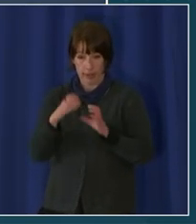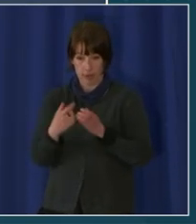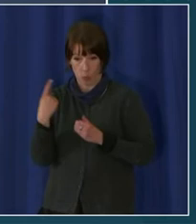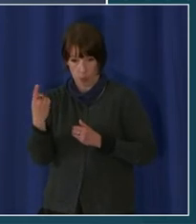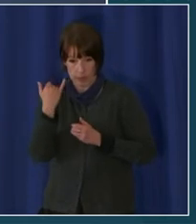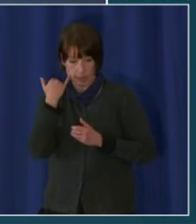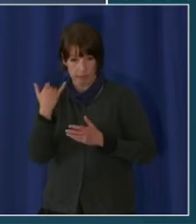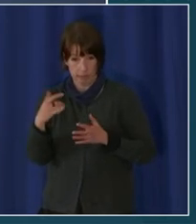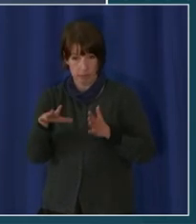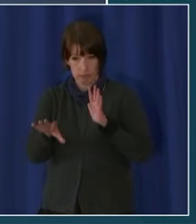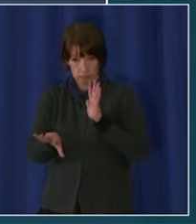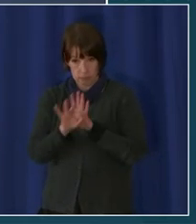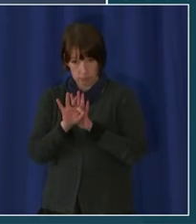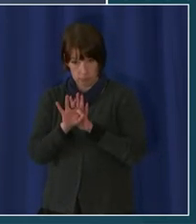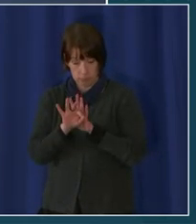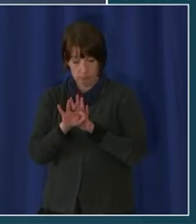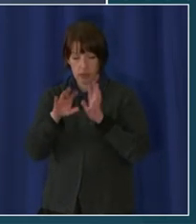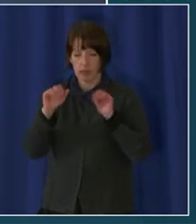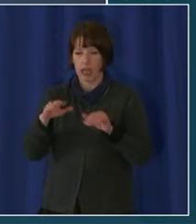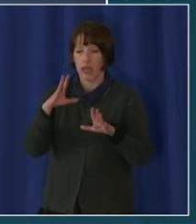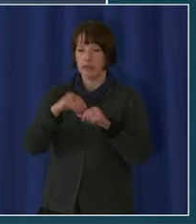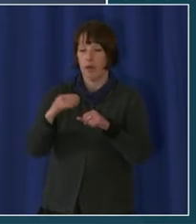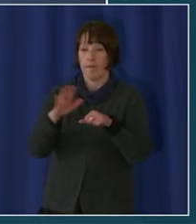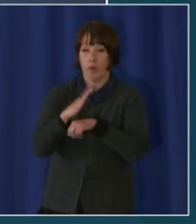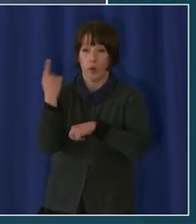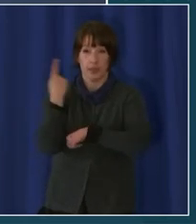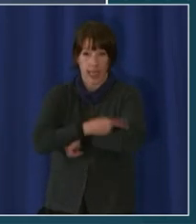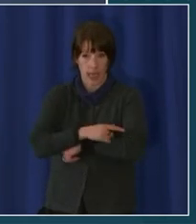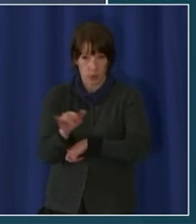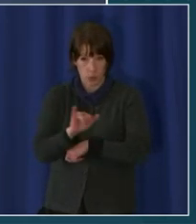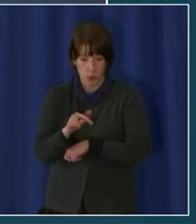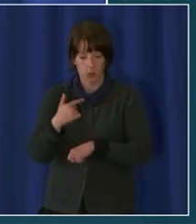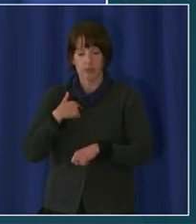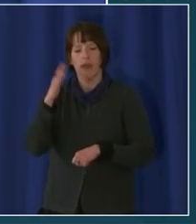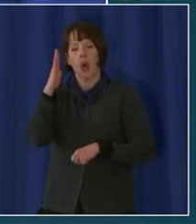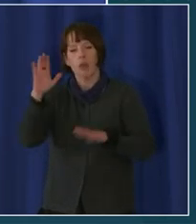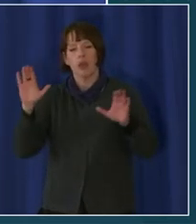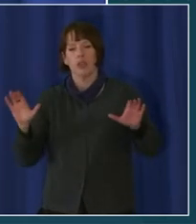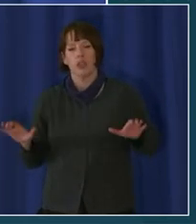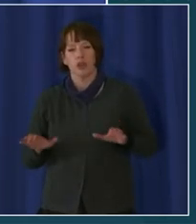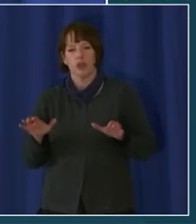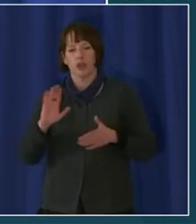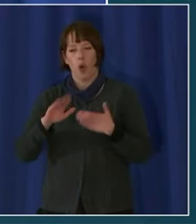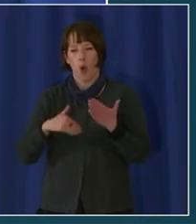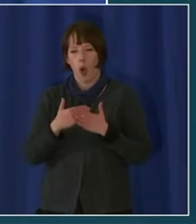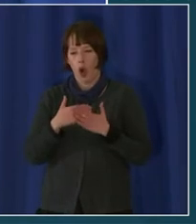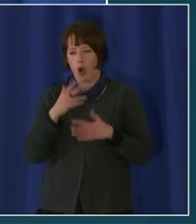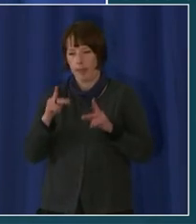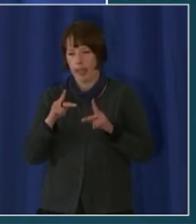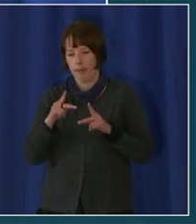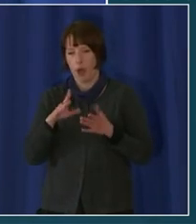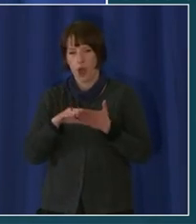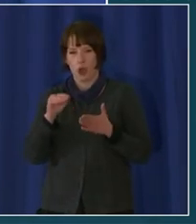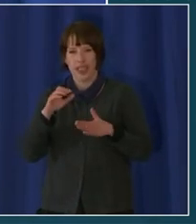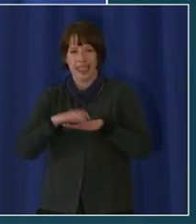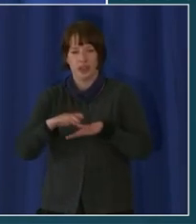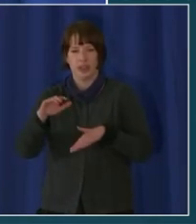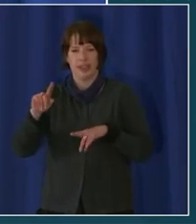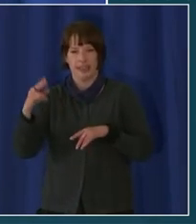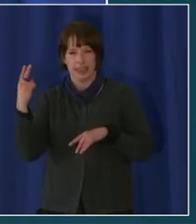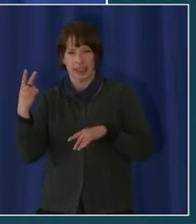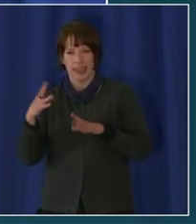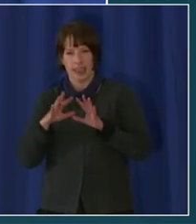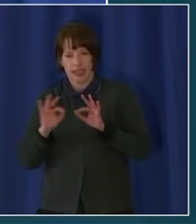what they choose. They can also participate in the full day. I would encourage all of our English learners to consider participating in the